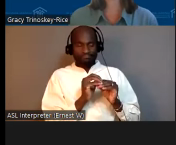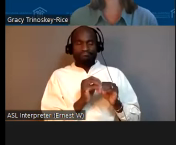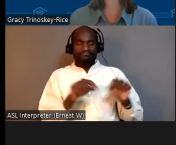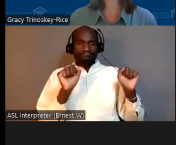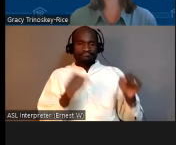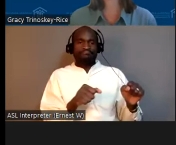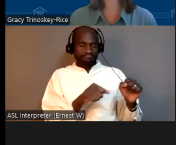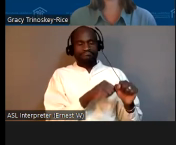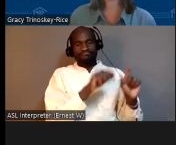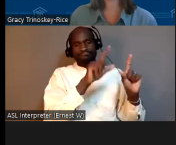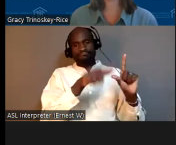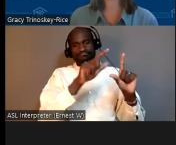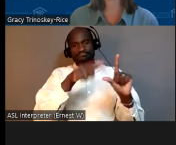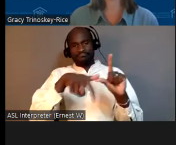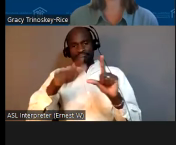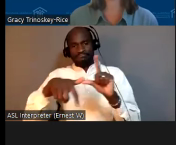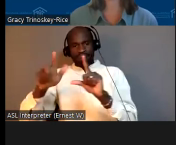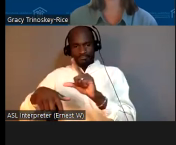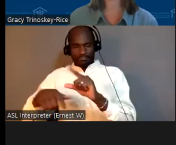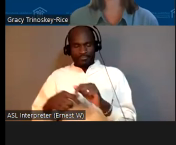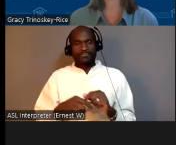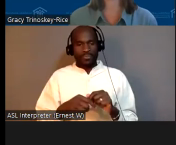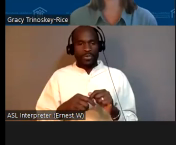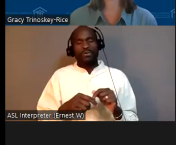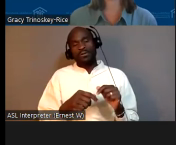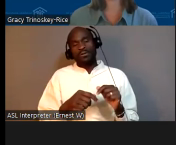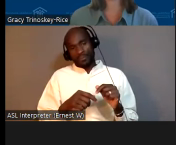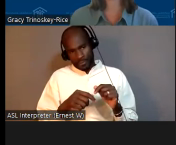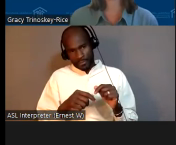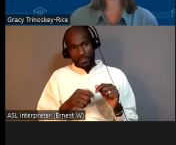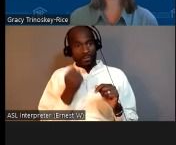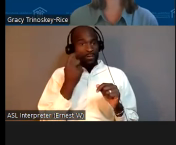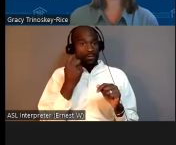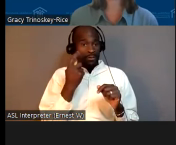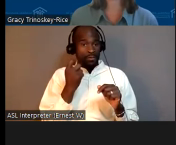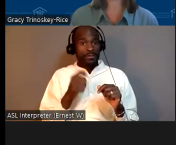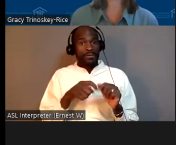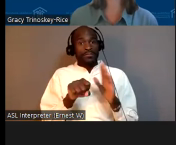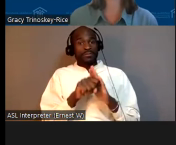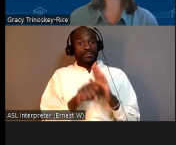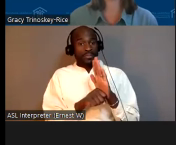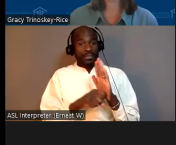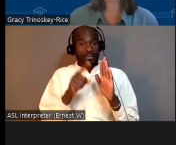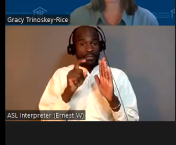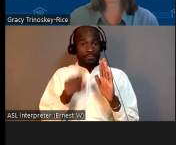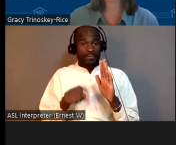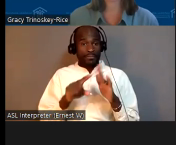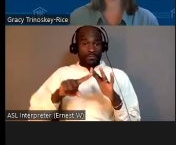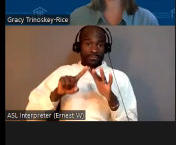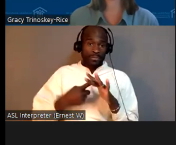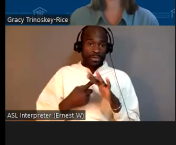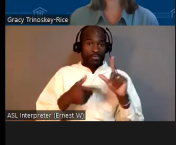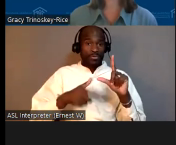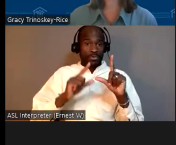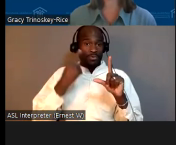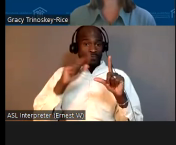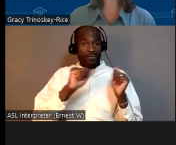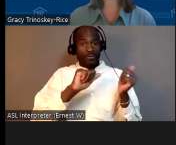All states must initiate renewals for all of their enrollees by March 31st of